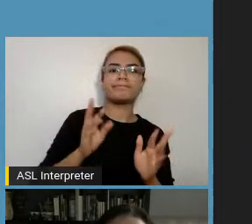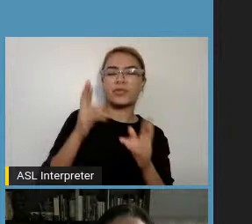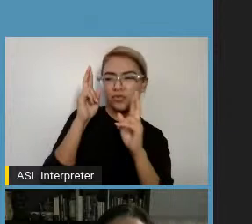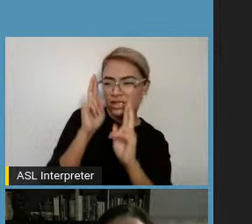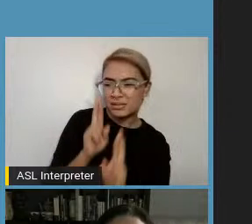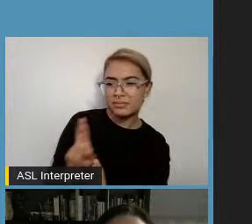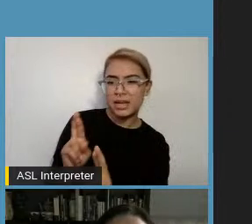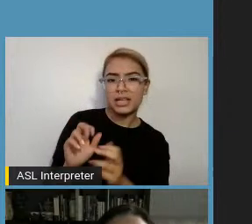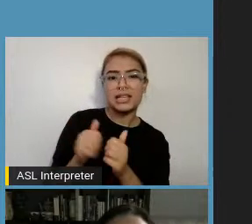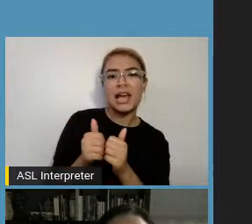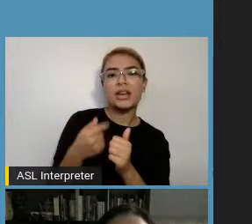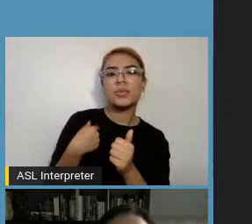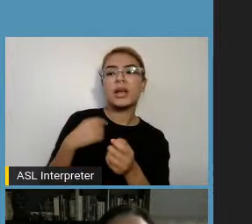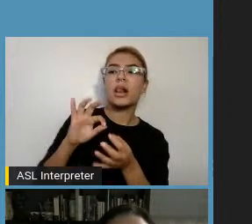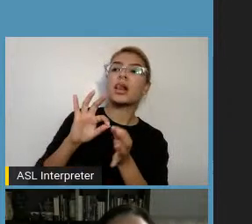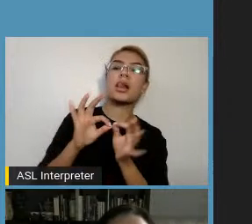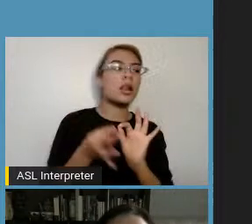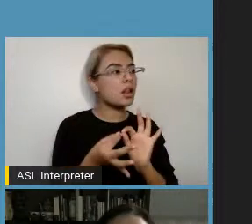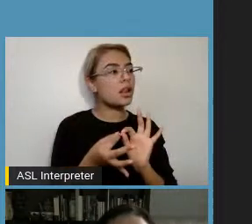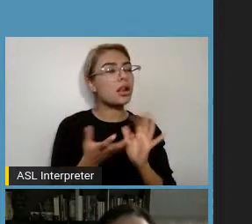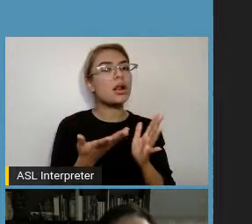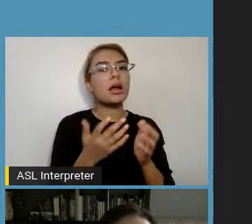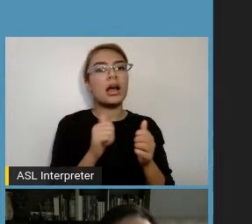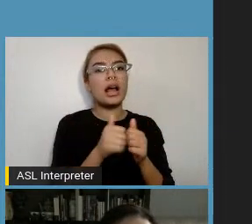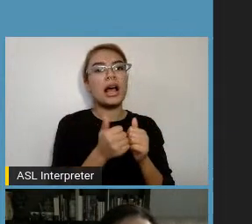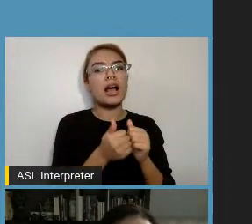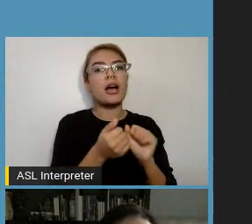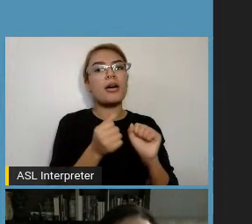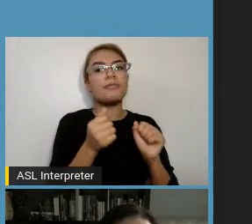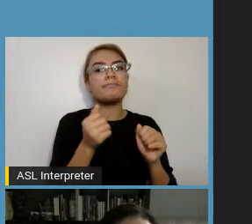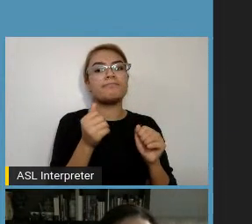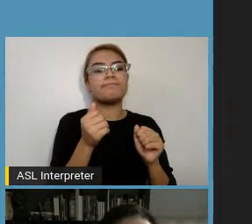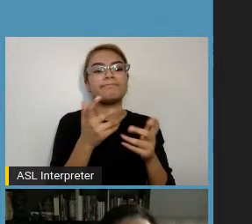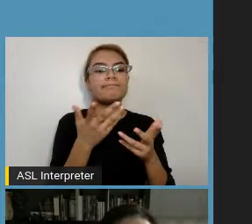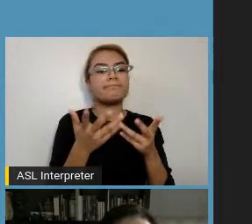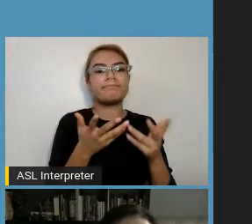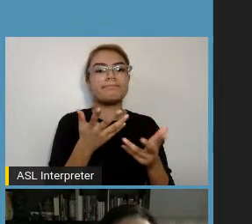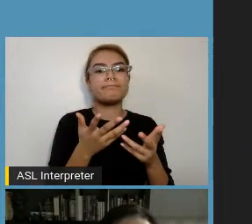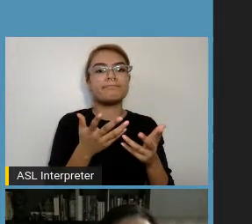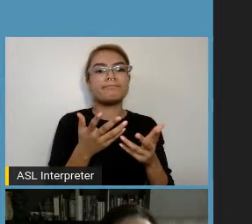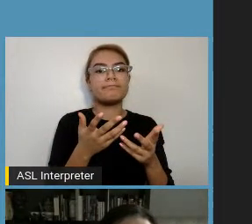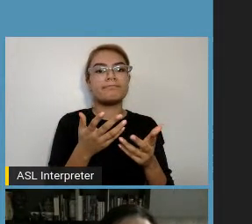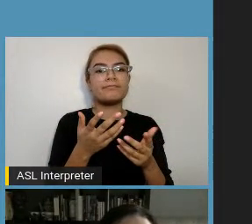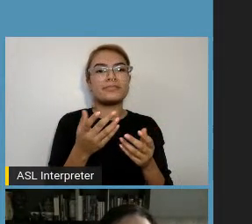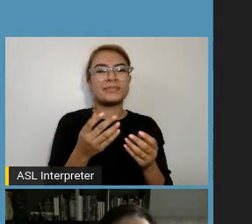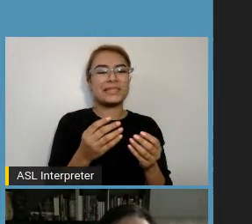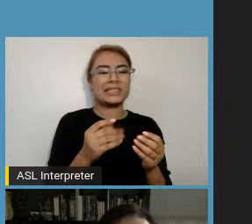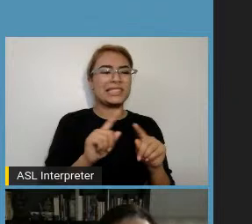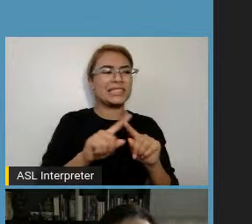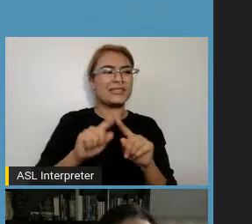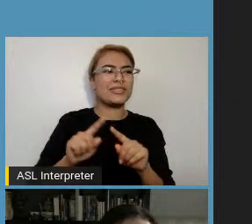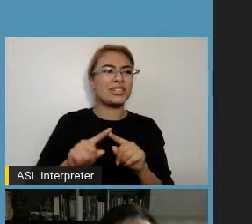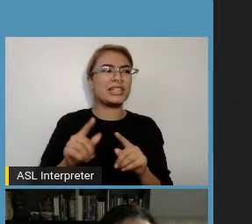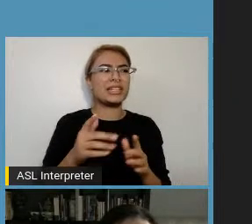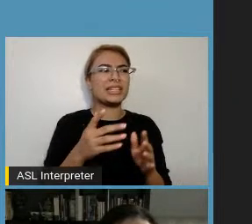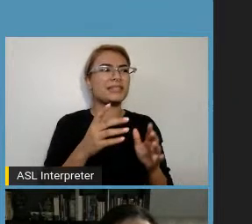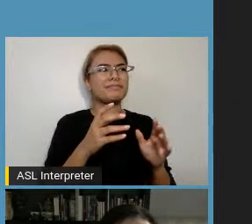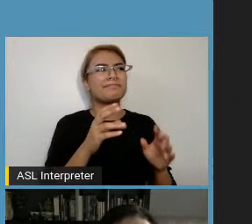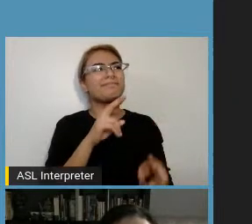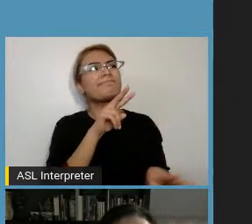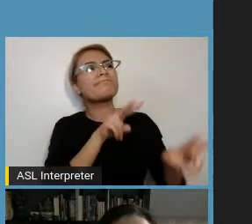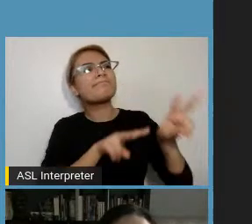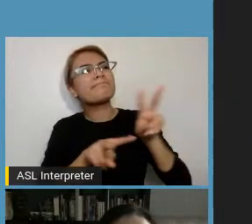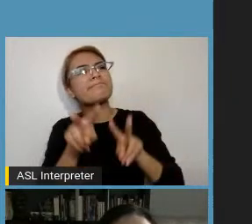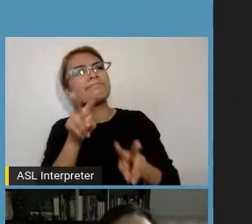we interpret them, as opposed to how we would have done it in a circus sideshow if it was, something